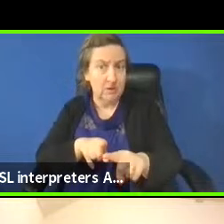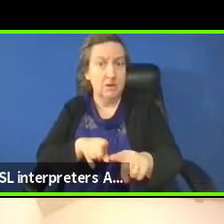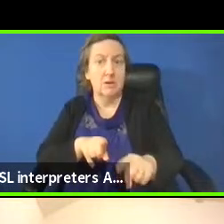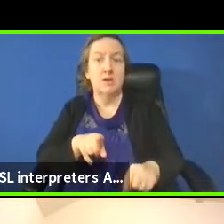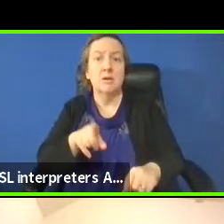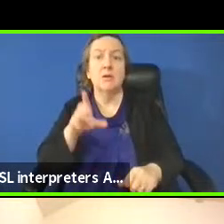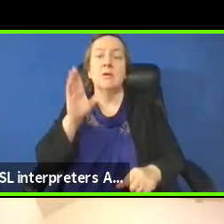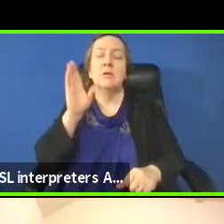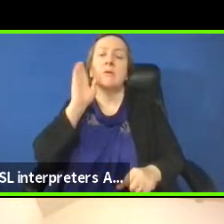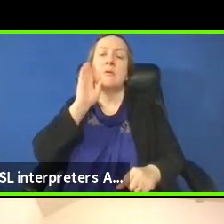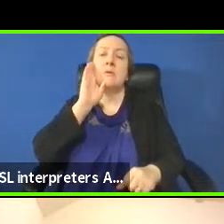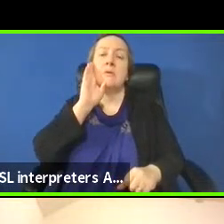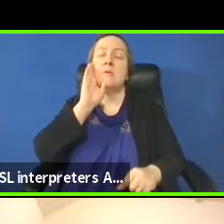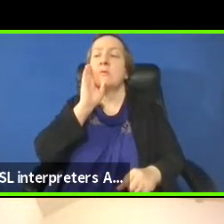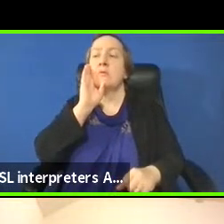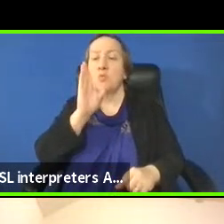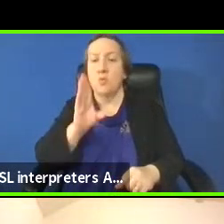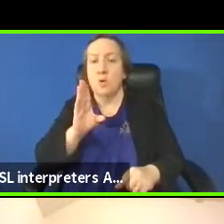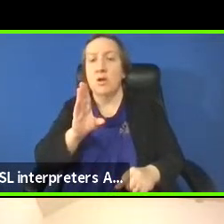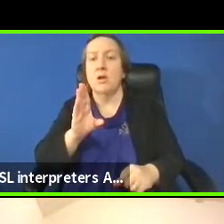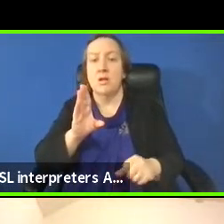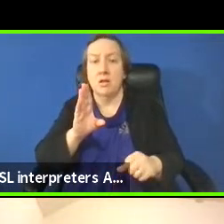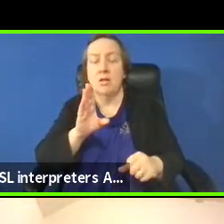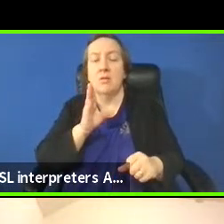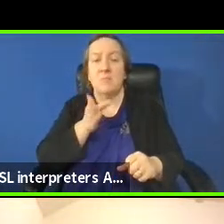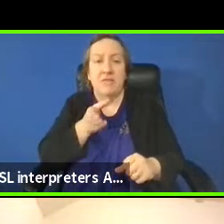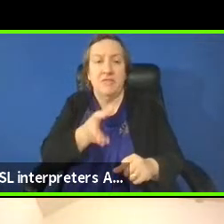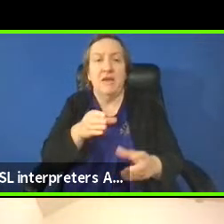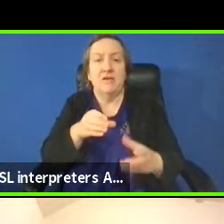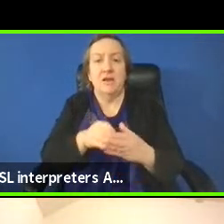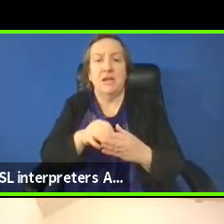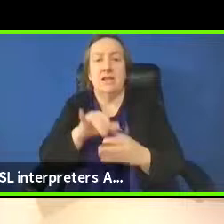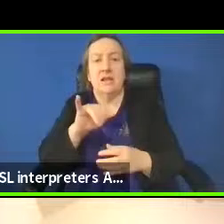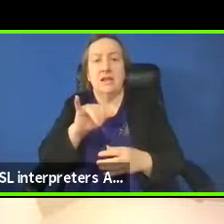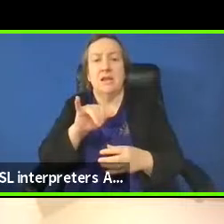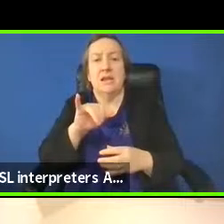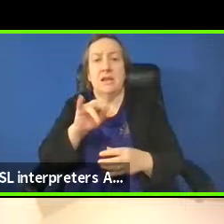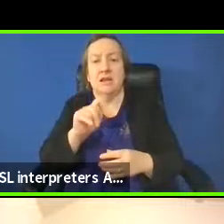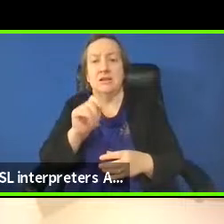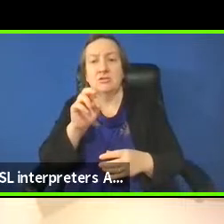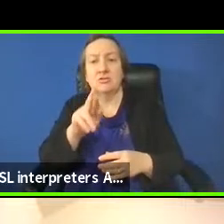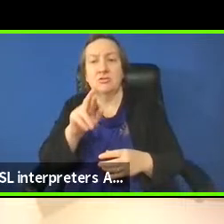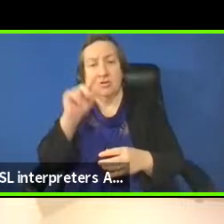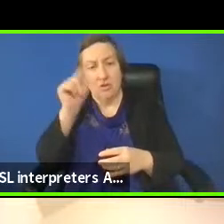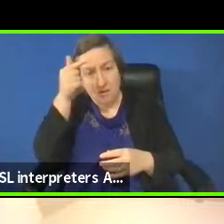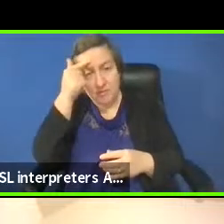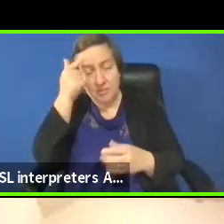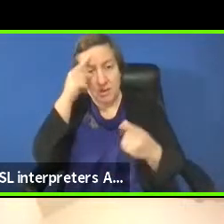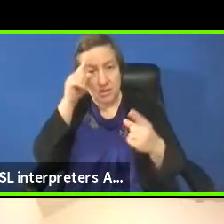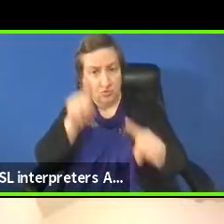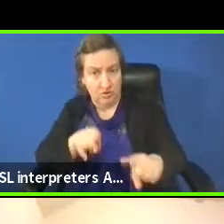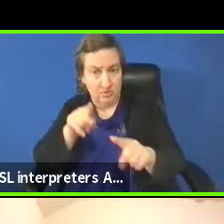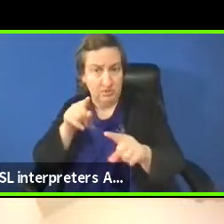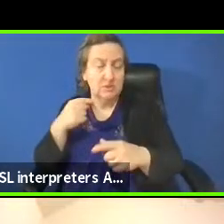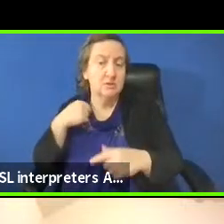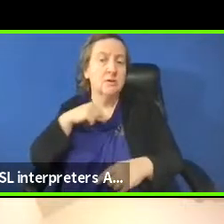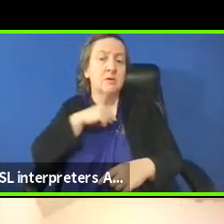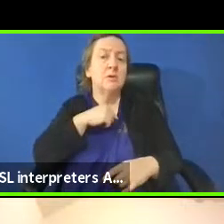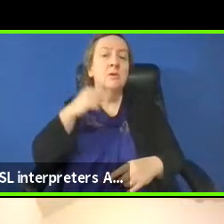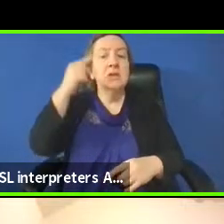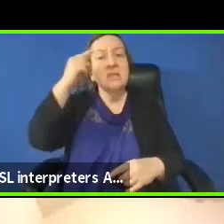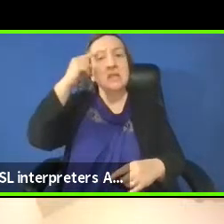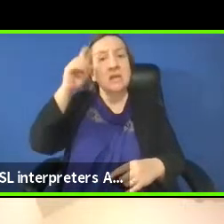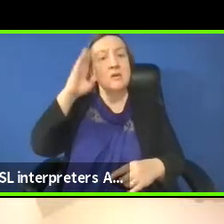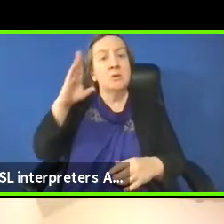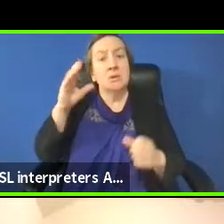will appear in intergovernmental agreements. So we think that there will